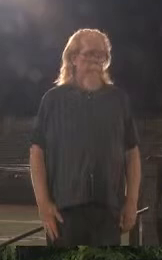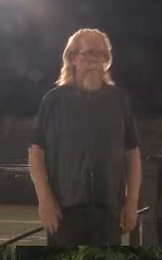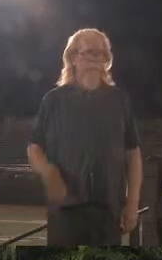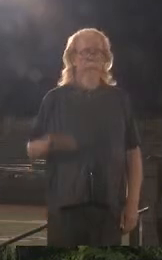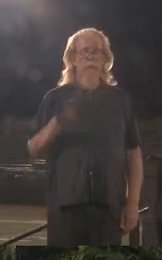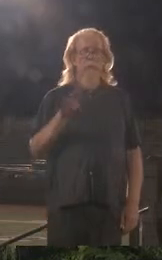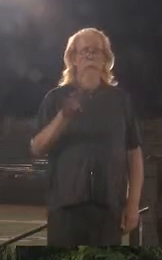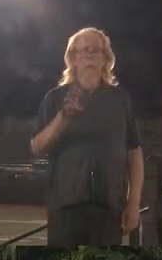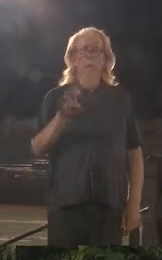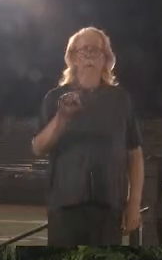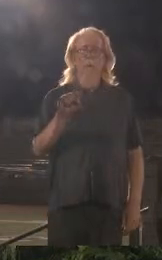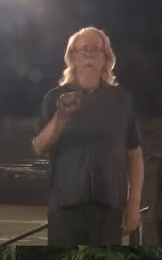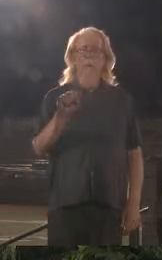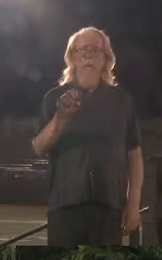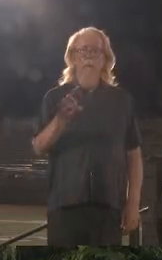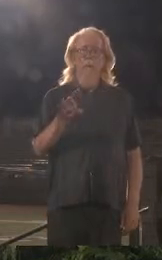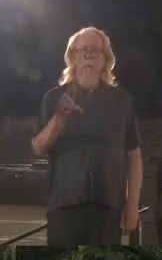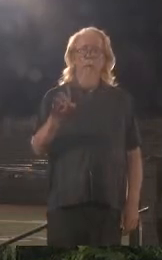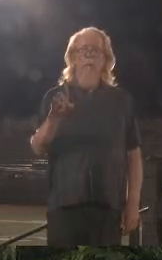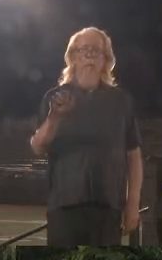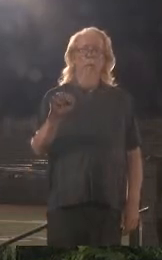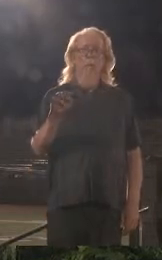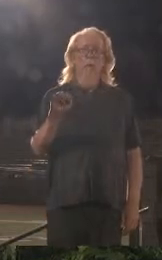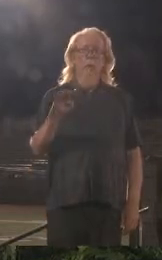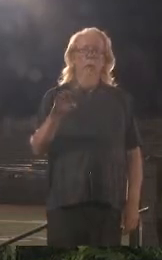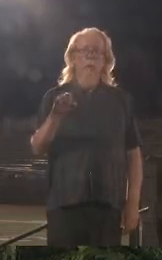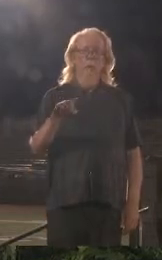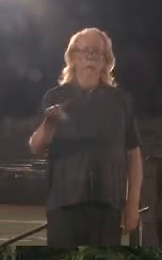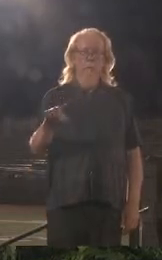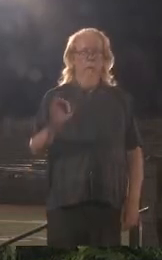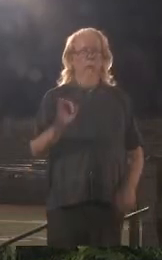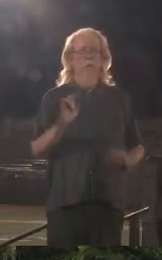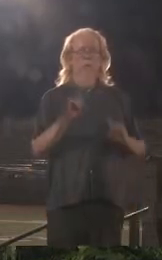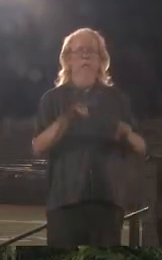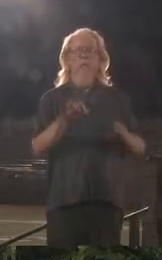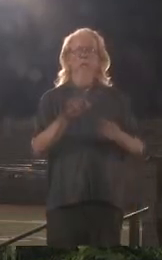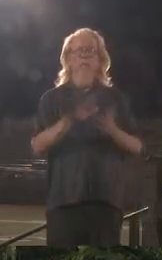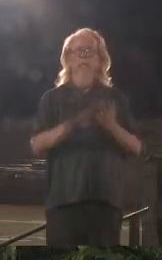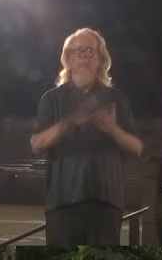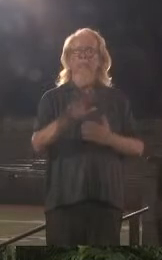Wester Alvarado Ramirez will be attending St. Philip's College.